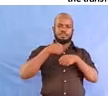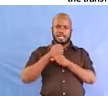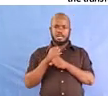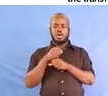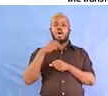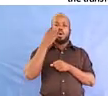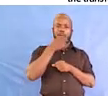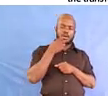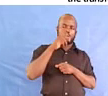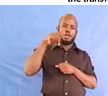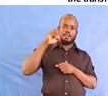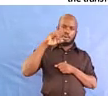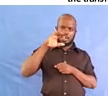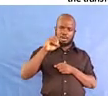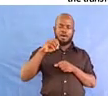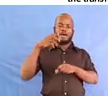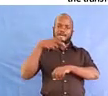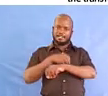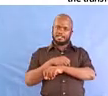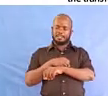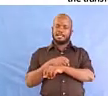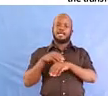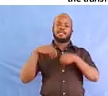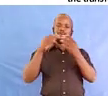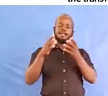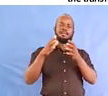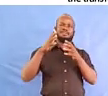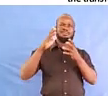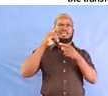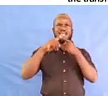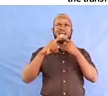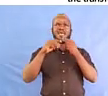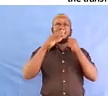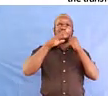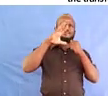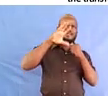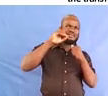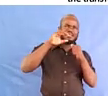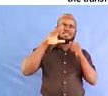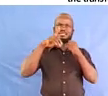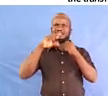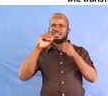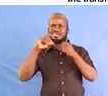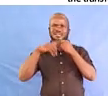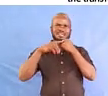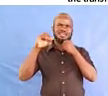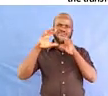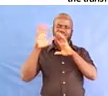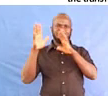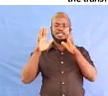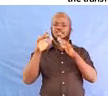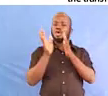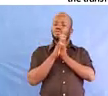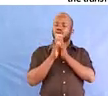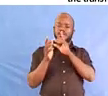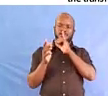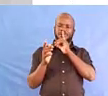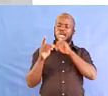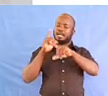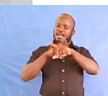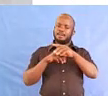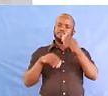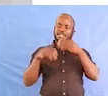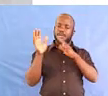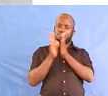chimpanzee culture was used to prepare the oral polio vaccine given in the late 50s and early 60s.